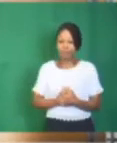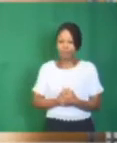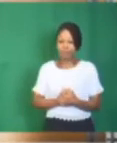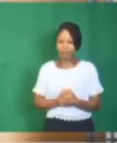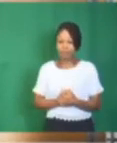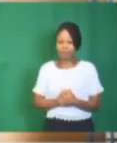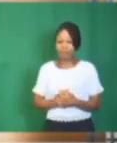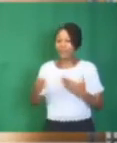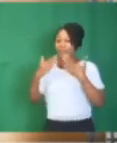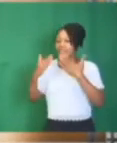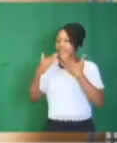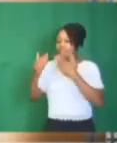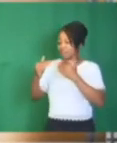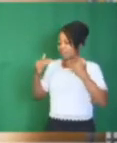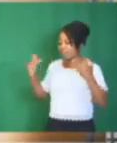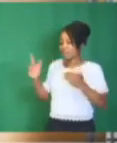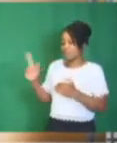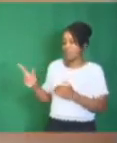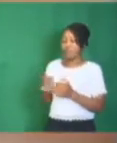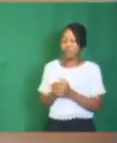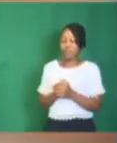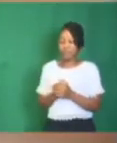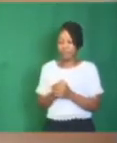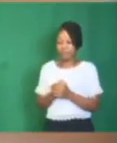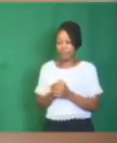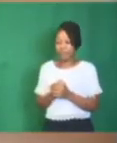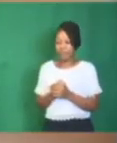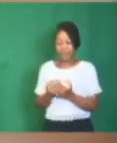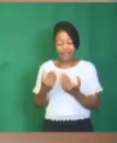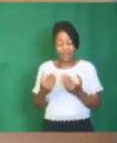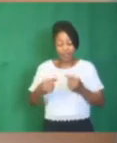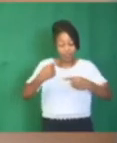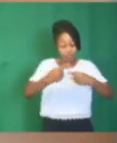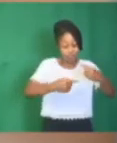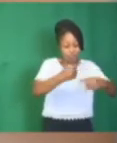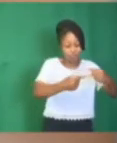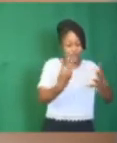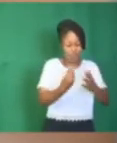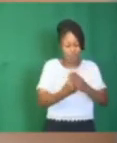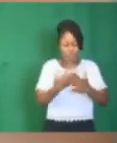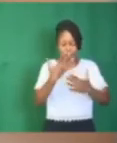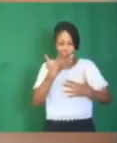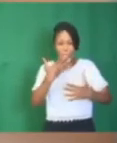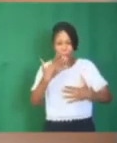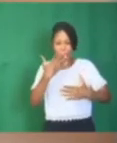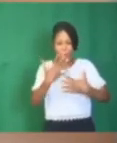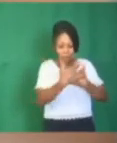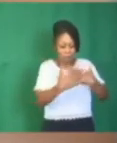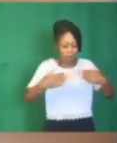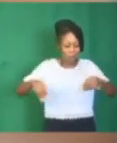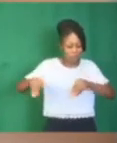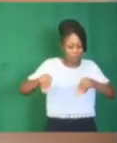Oh, thank you, Lerato. Let me just, before I move on with the circulatory system, I just want to go